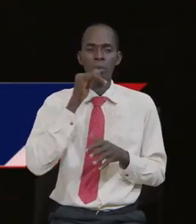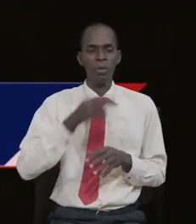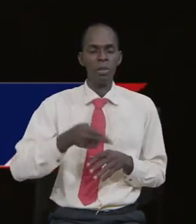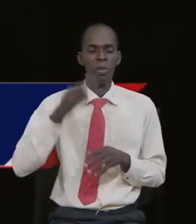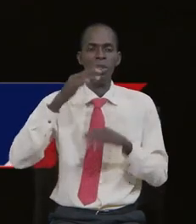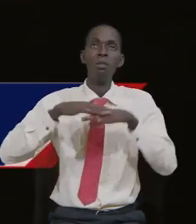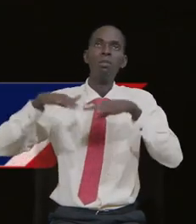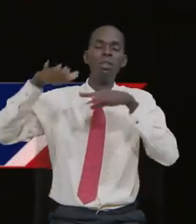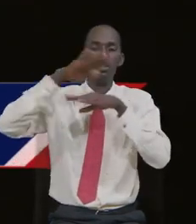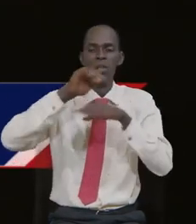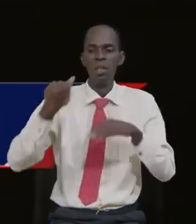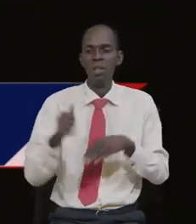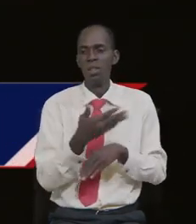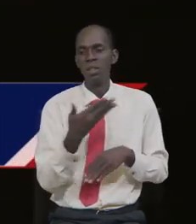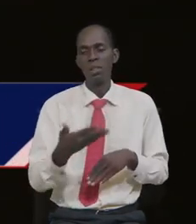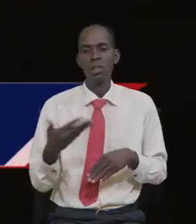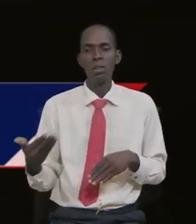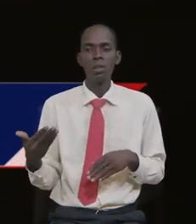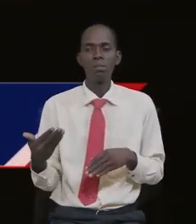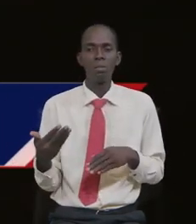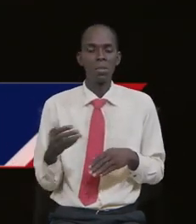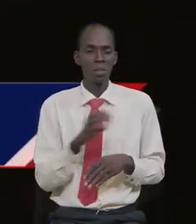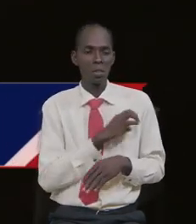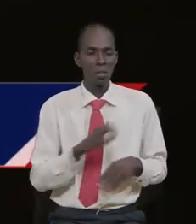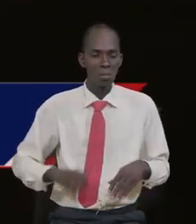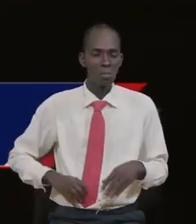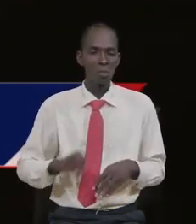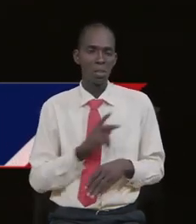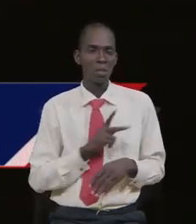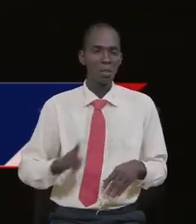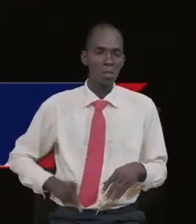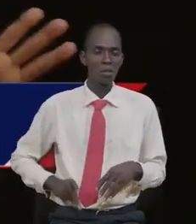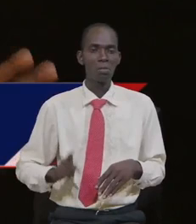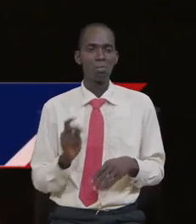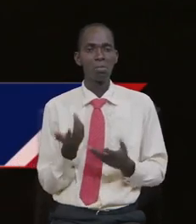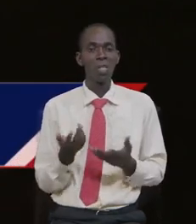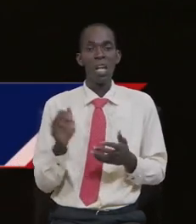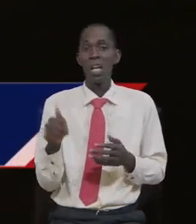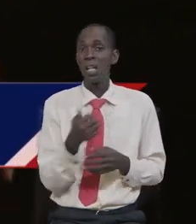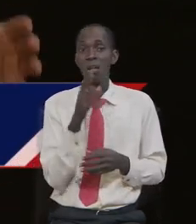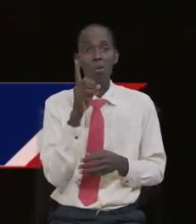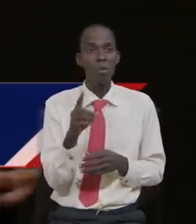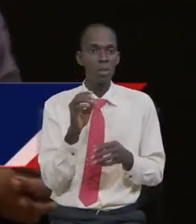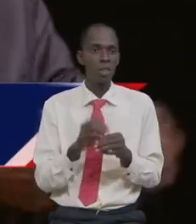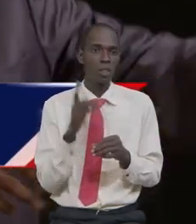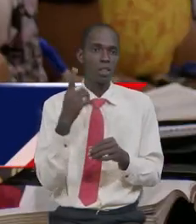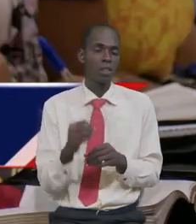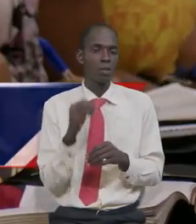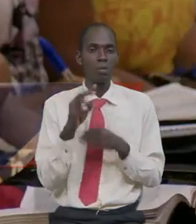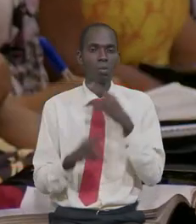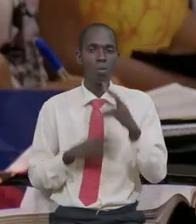above any other emperor, king, conqueror, anyone in the world. Number